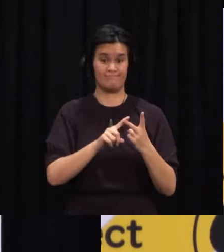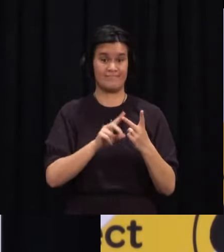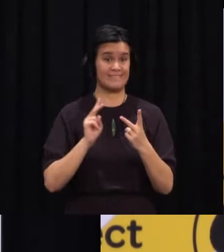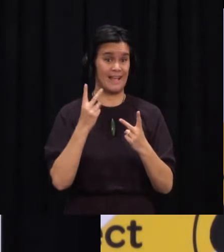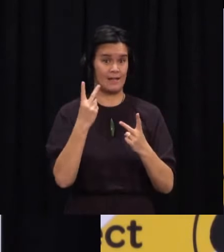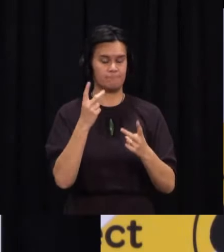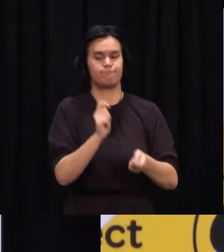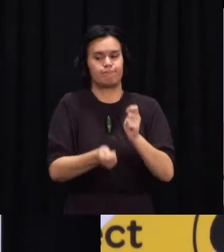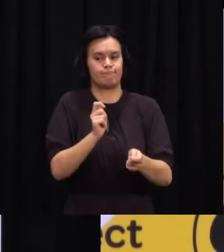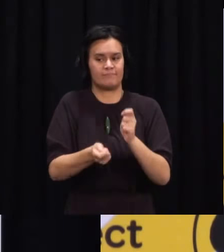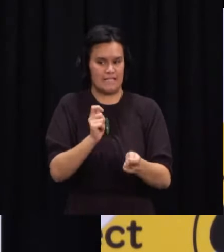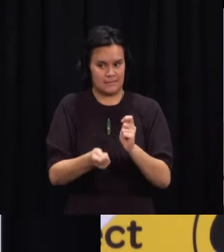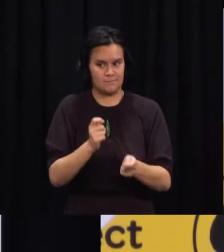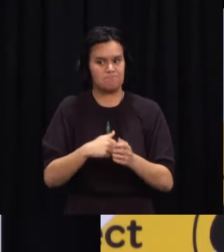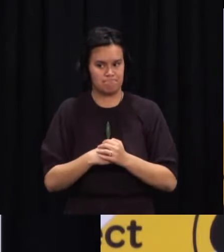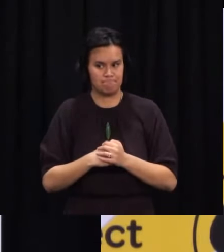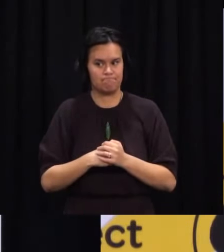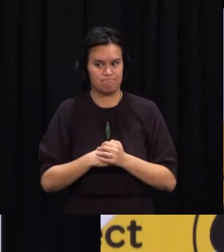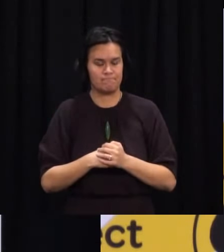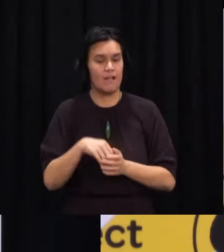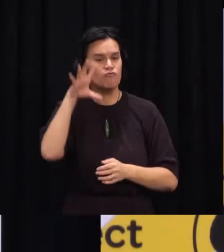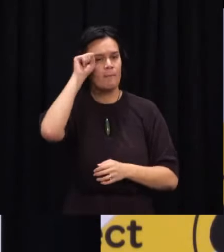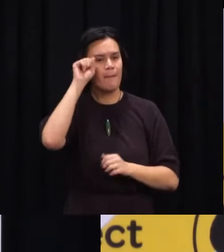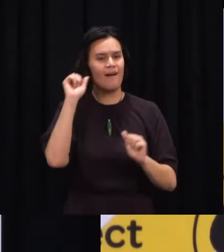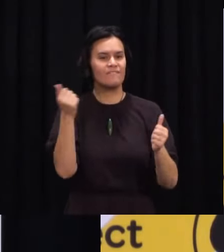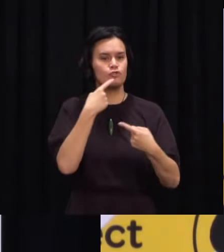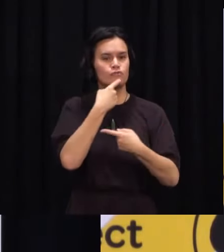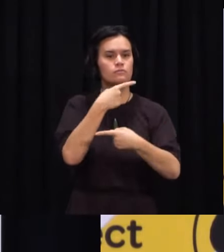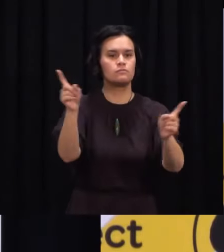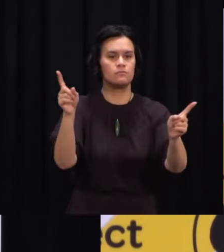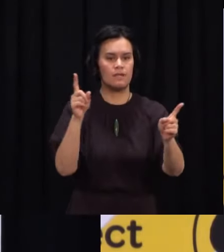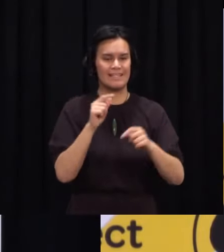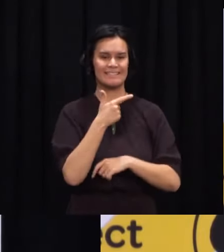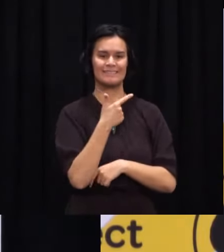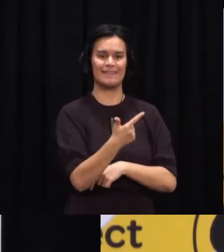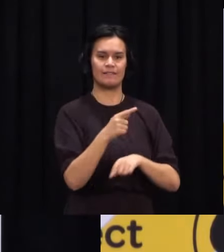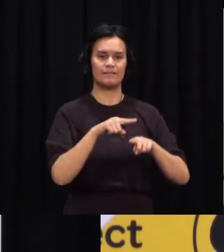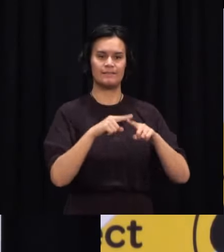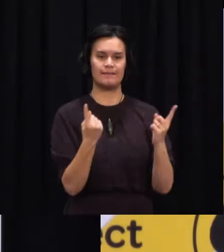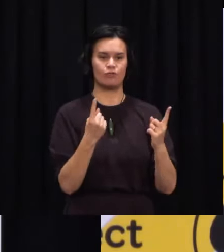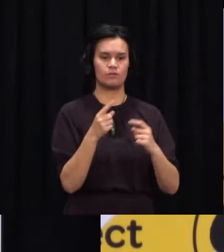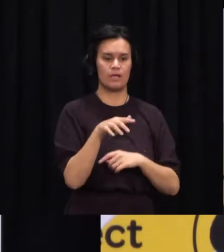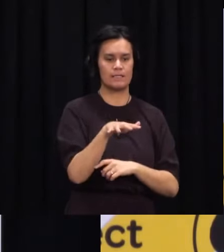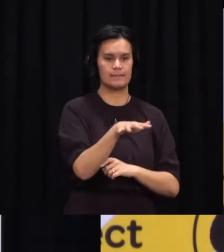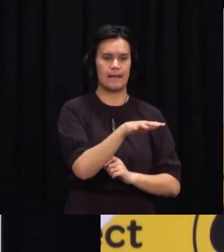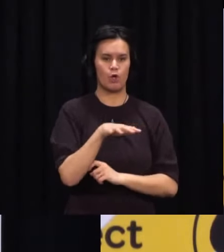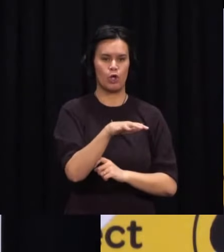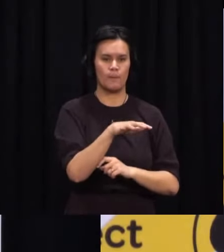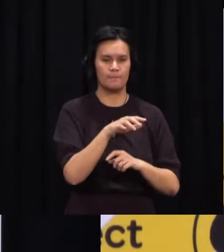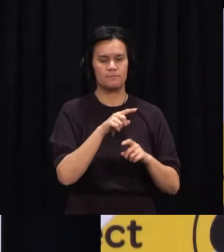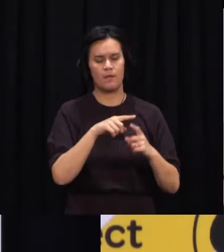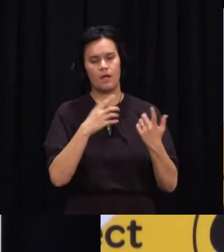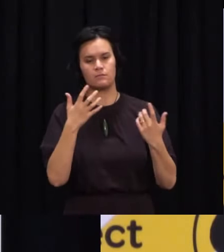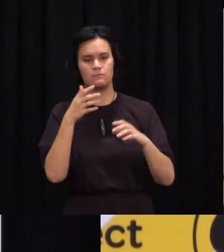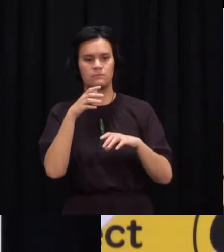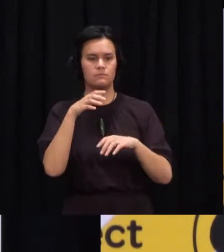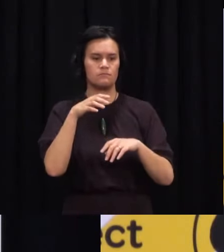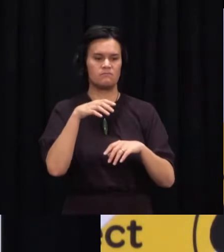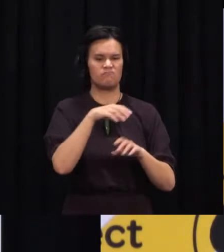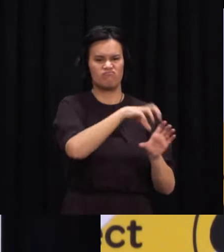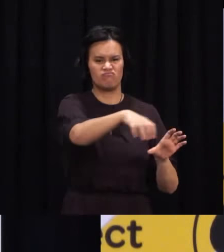the 7 suburbs that we identified that we want to see testing continue with. Those remain our sites of interest. We